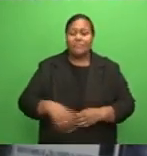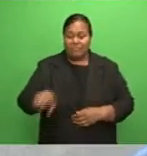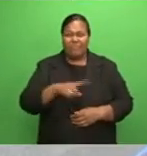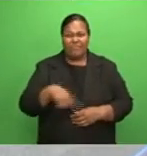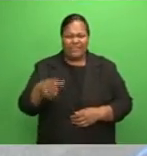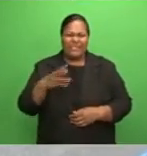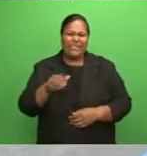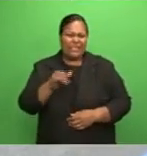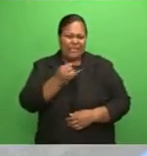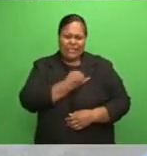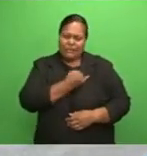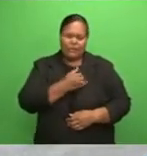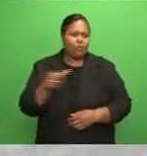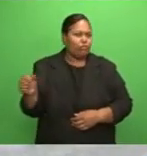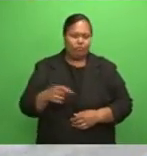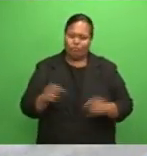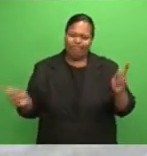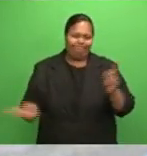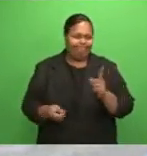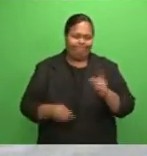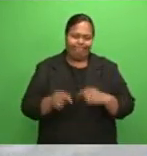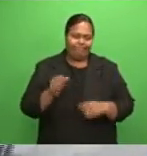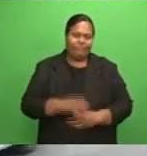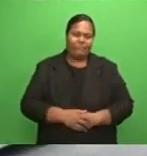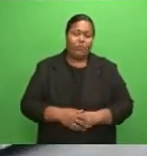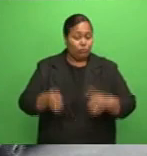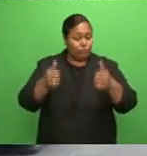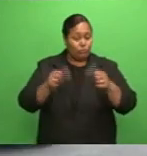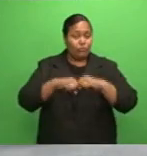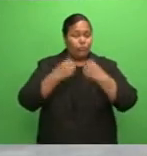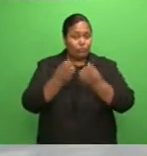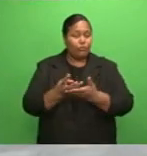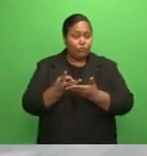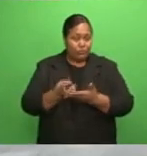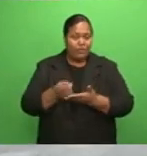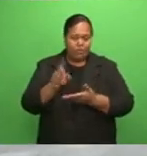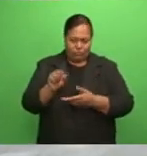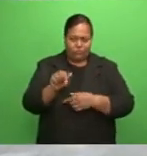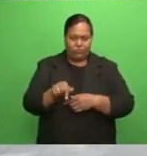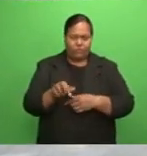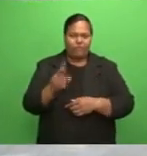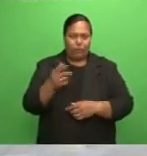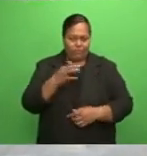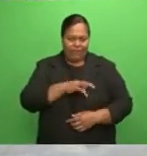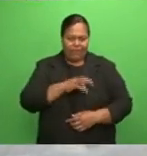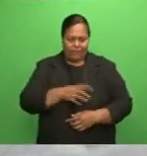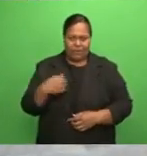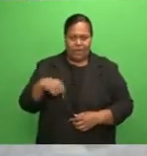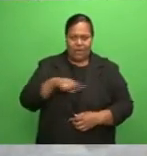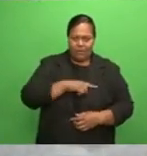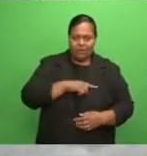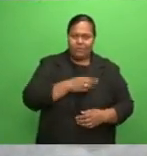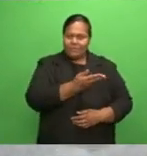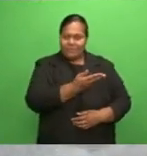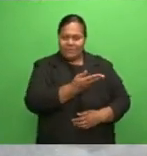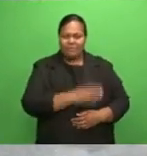punished. It is good that the social welfare is doing this initiative for us, and it is a good move by